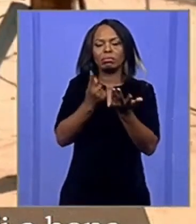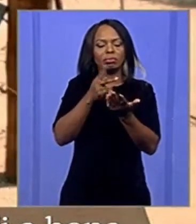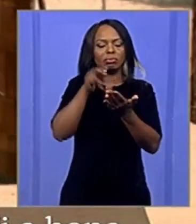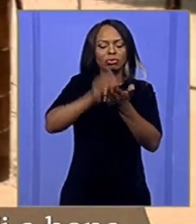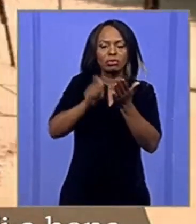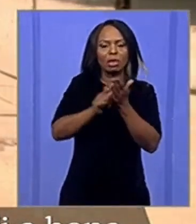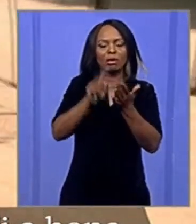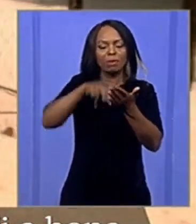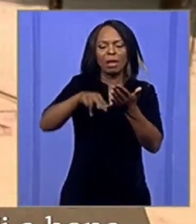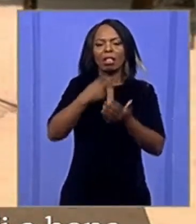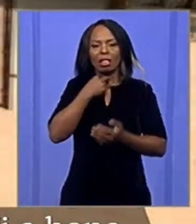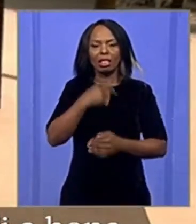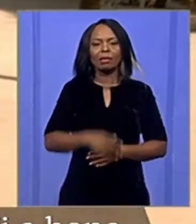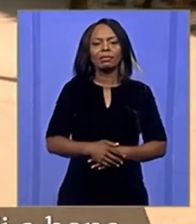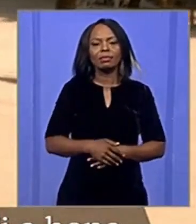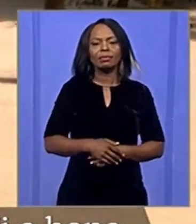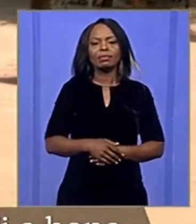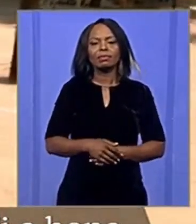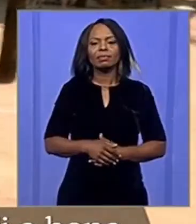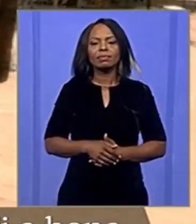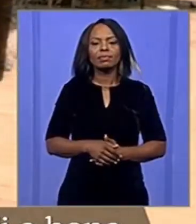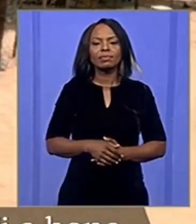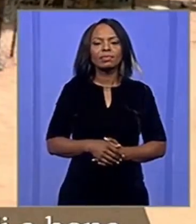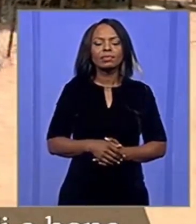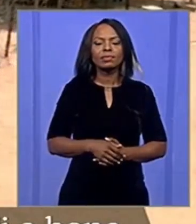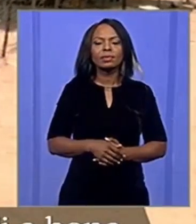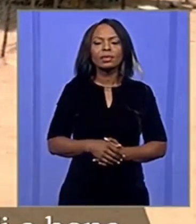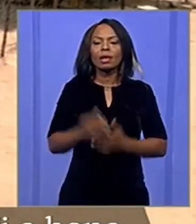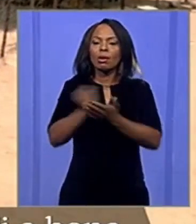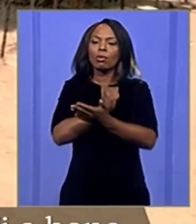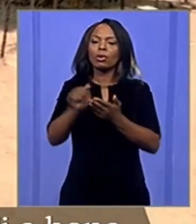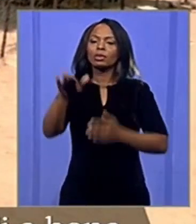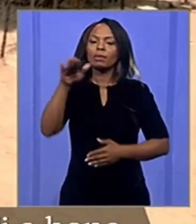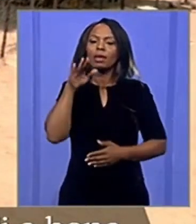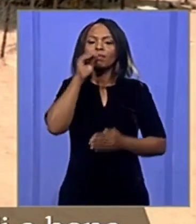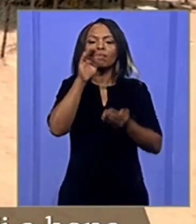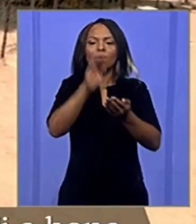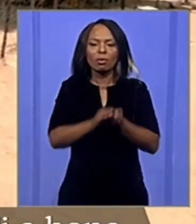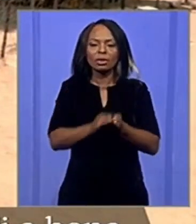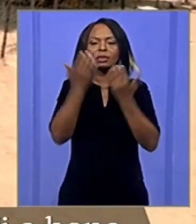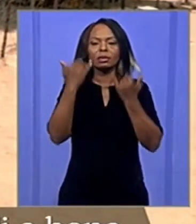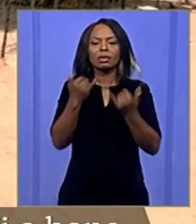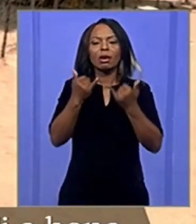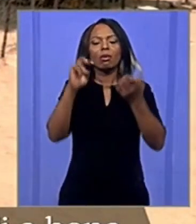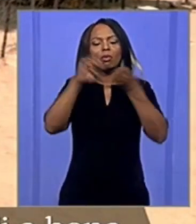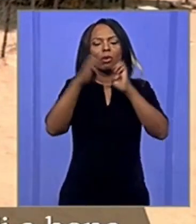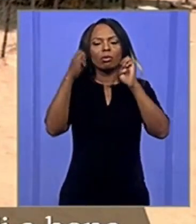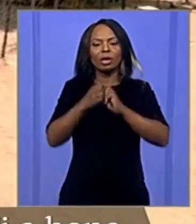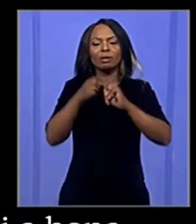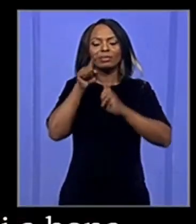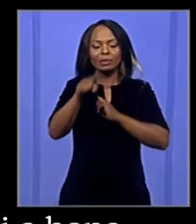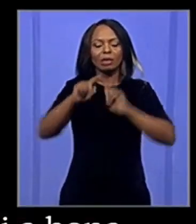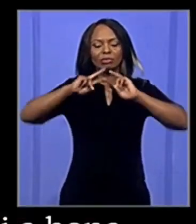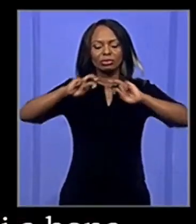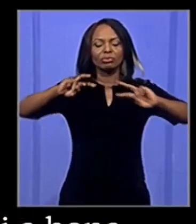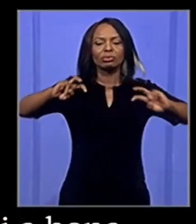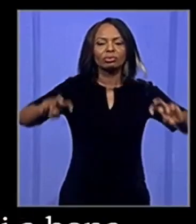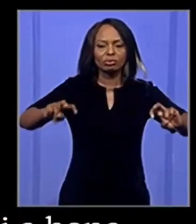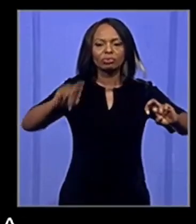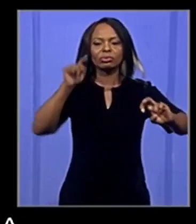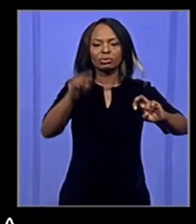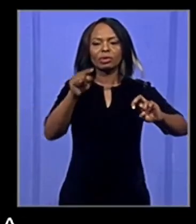babeeletši ba hwetša mašeleng a bona. Post Bank e tshepiša gore e tseleng ya go kgontišiša gore batho bao ba amegilego